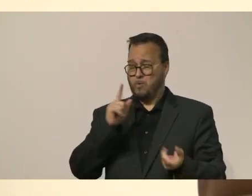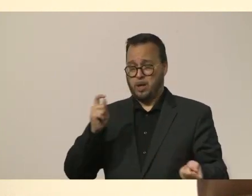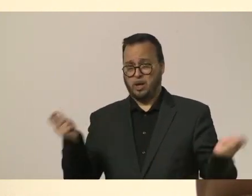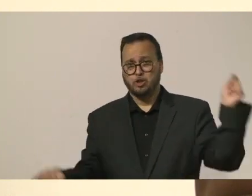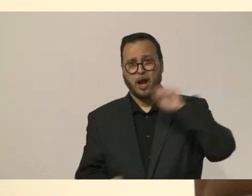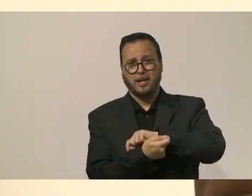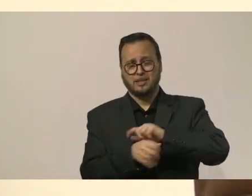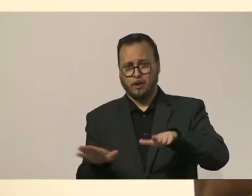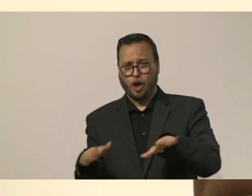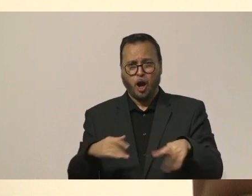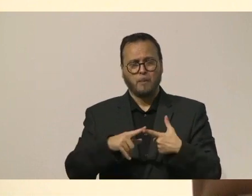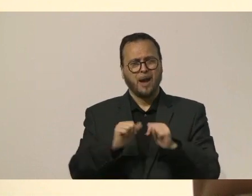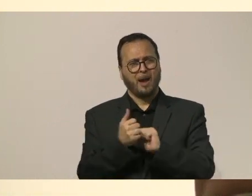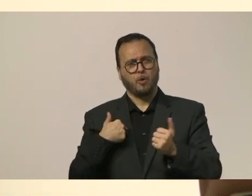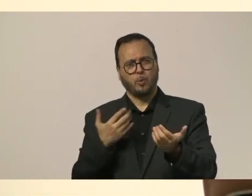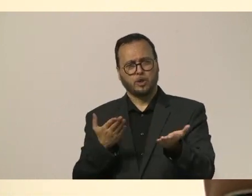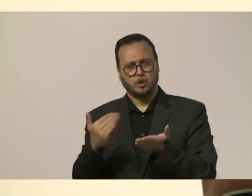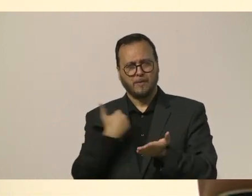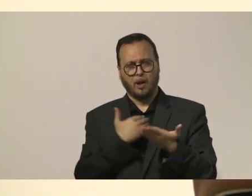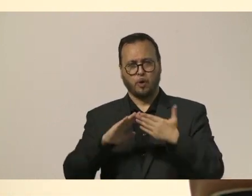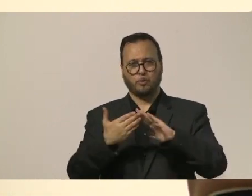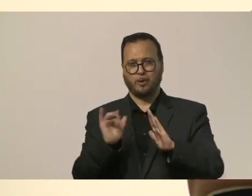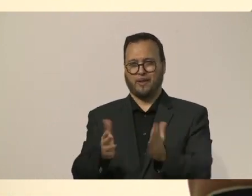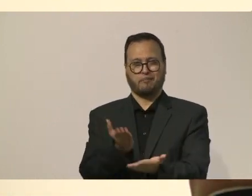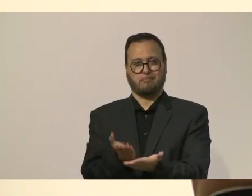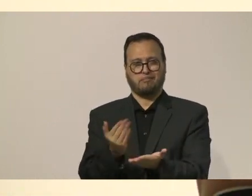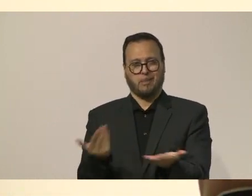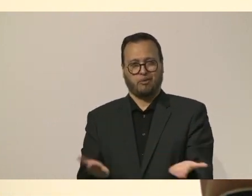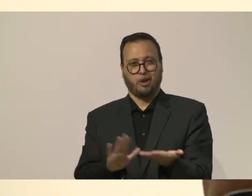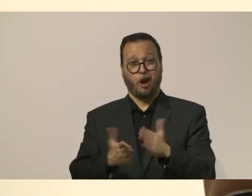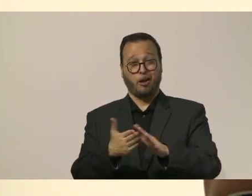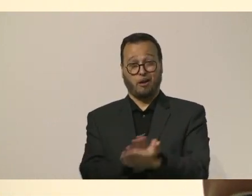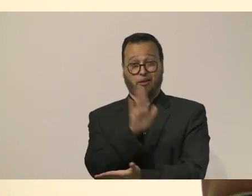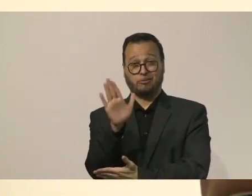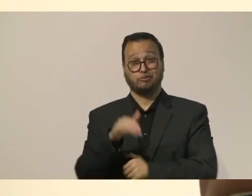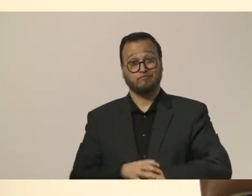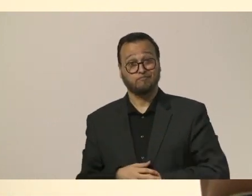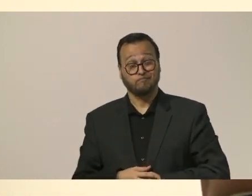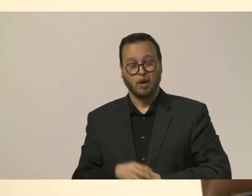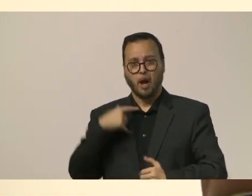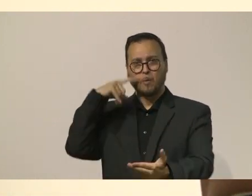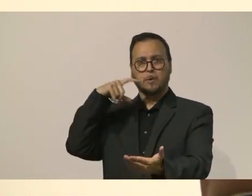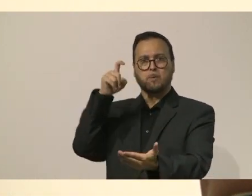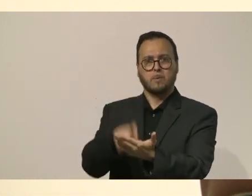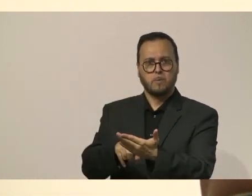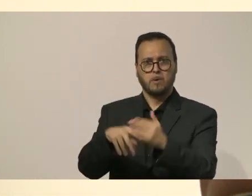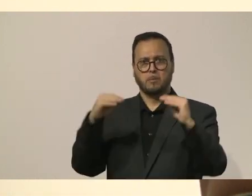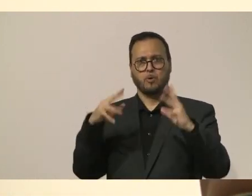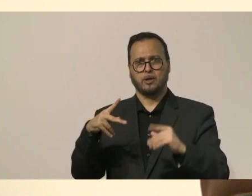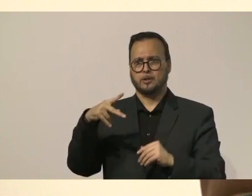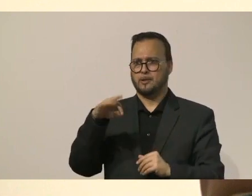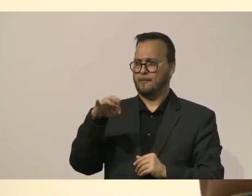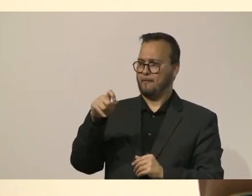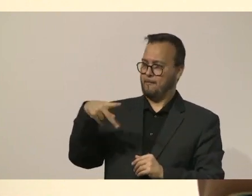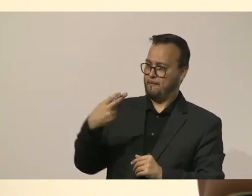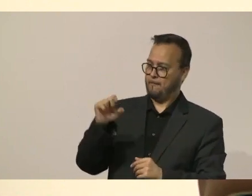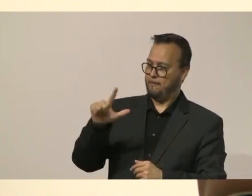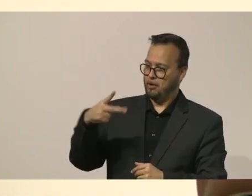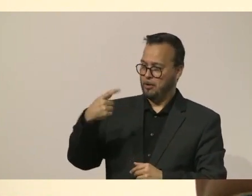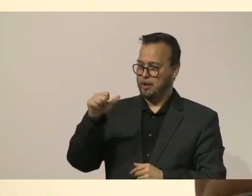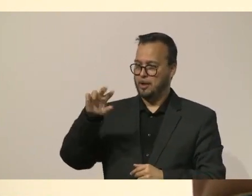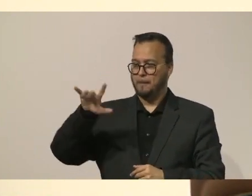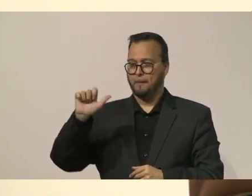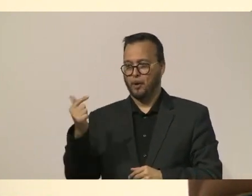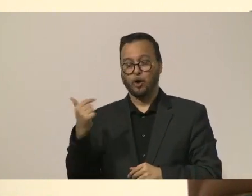an indication of how we serve our community at the college. I do want to give a big shout out to Professor Phil Gimber, who was a key partner in